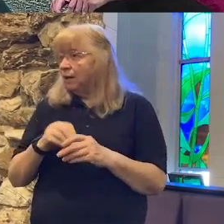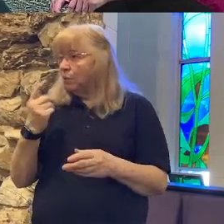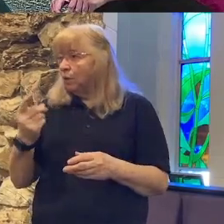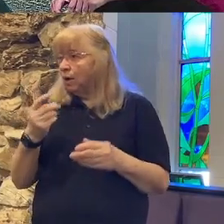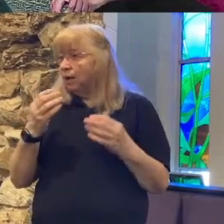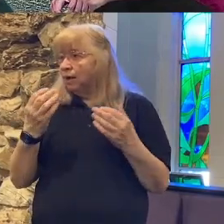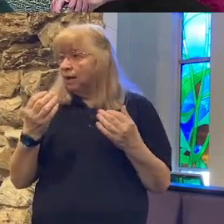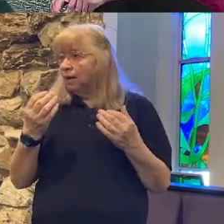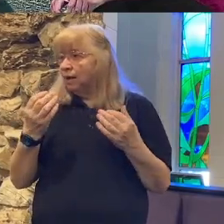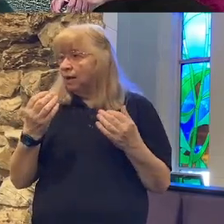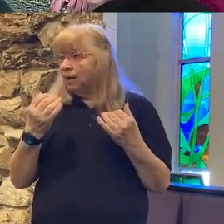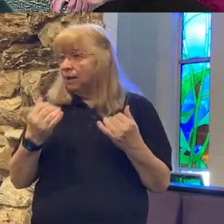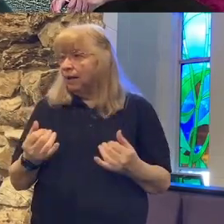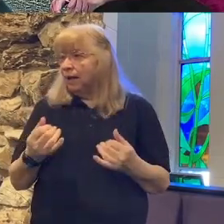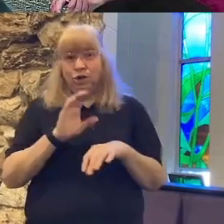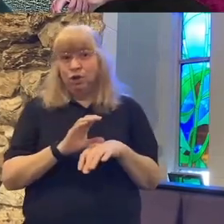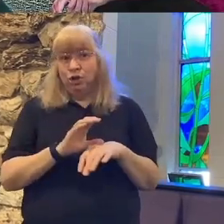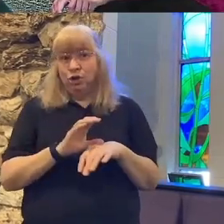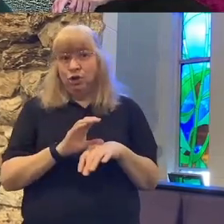A church.